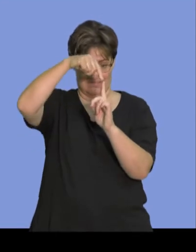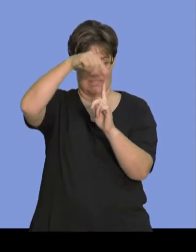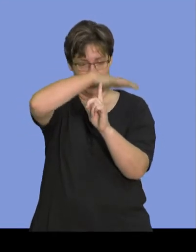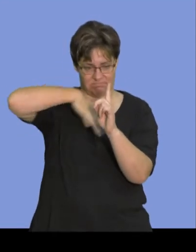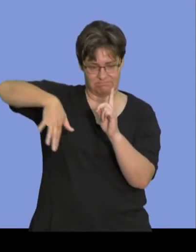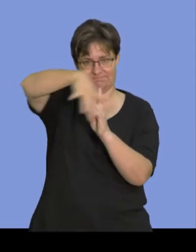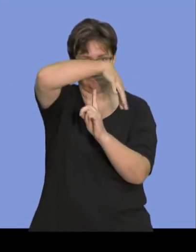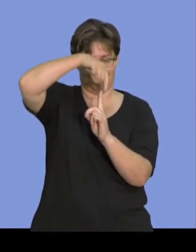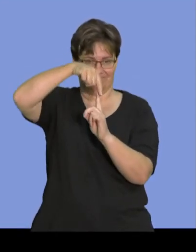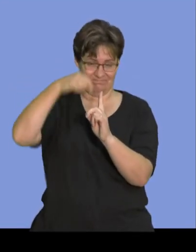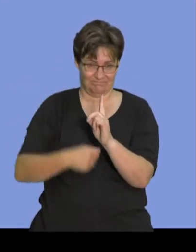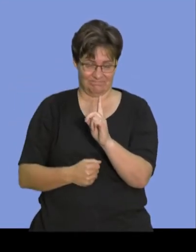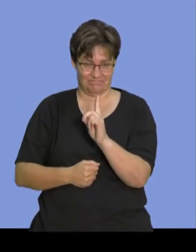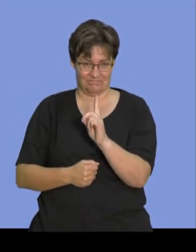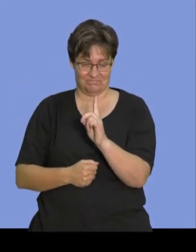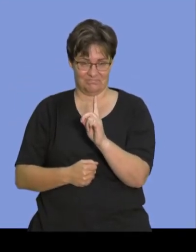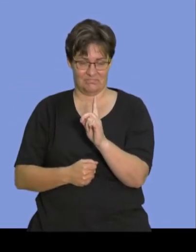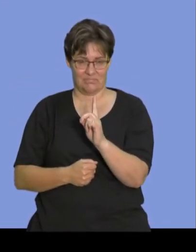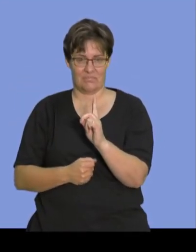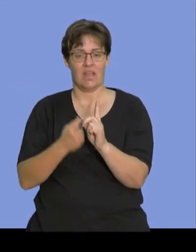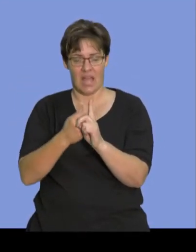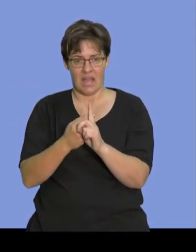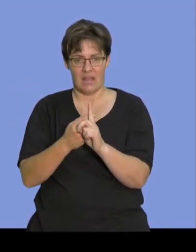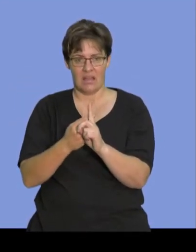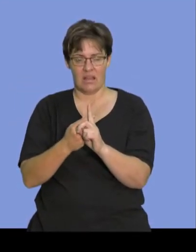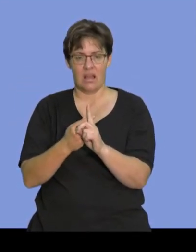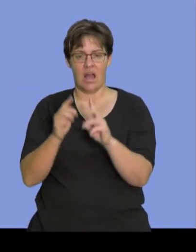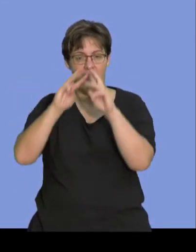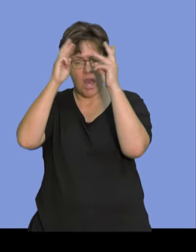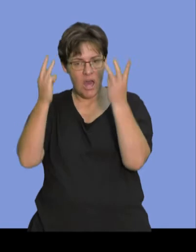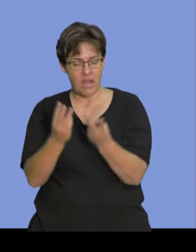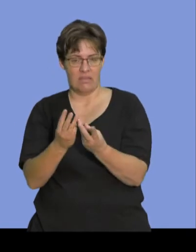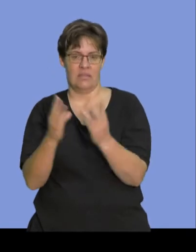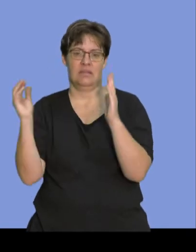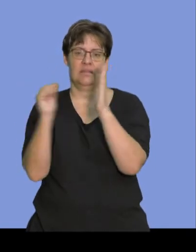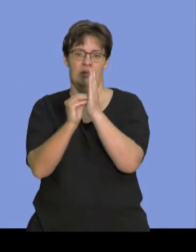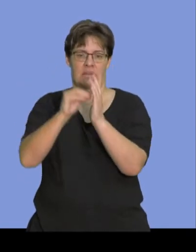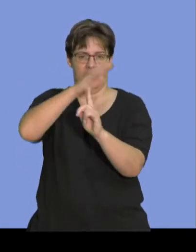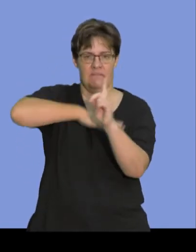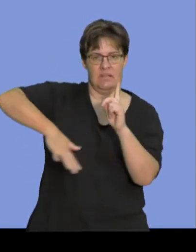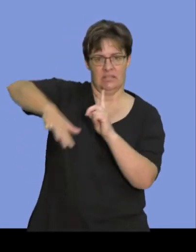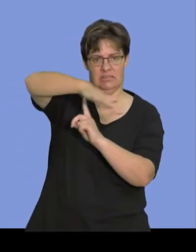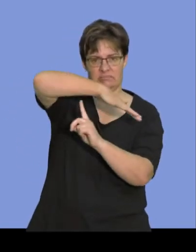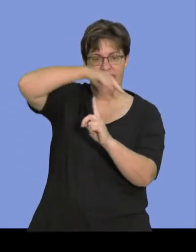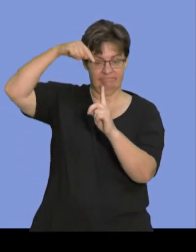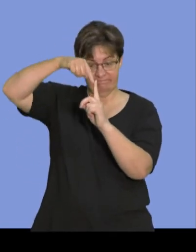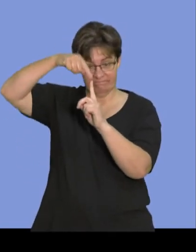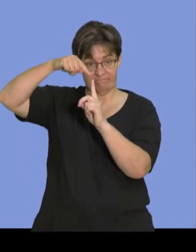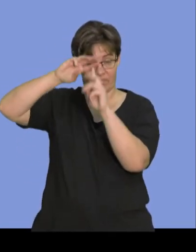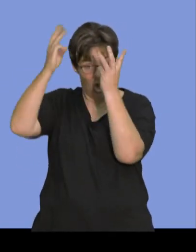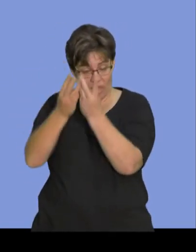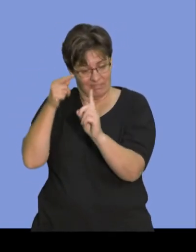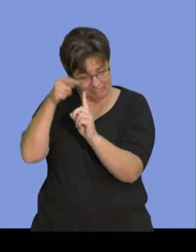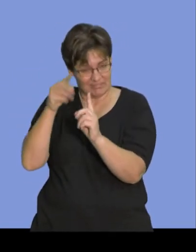it's around a magnet, and then we say there's an Earth's magnetic field, it means the Earth in itself is actually a magnet,